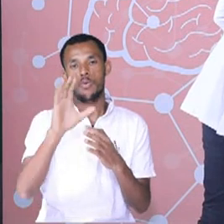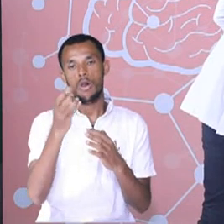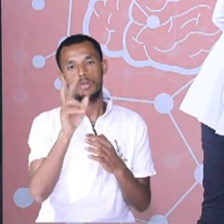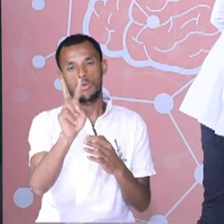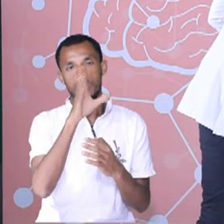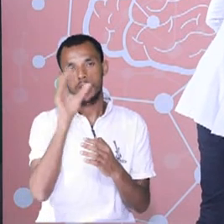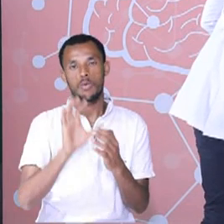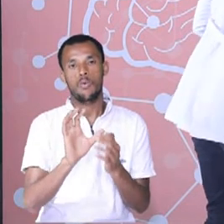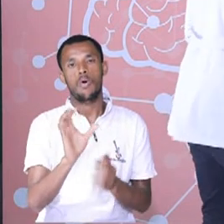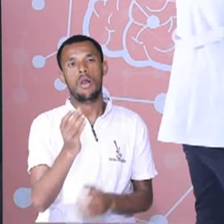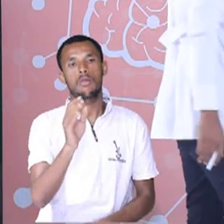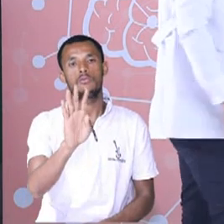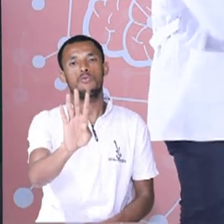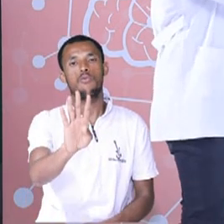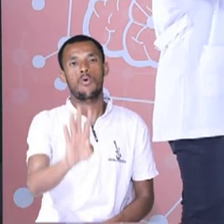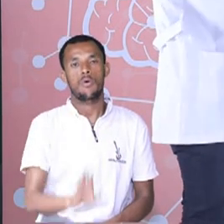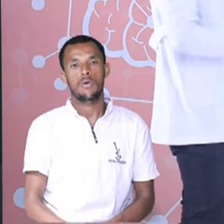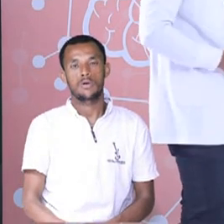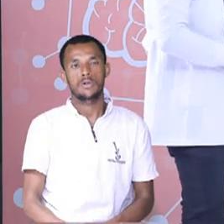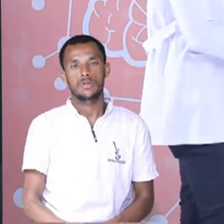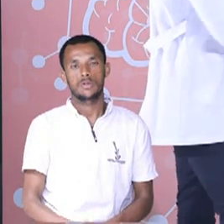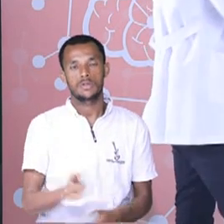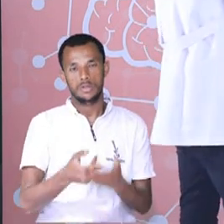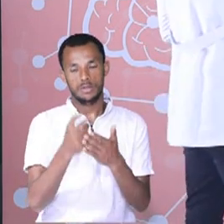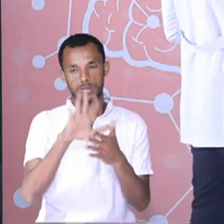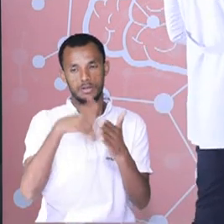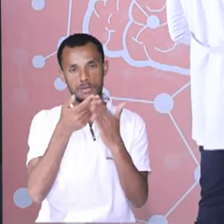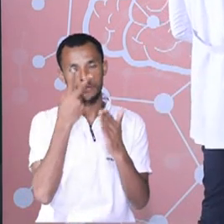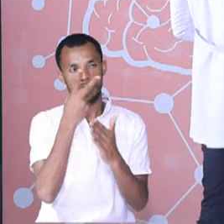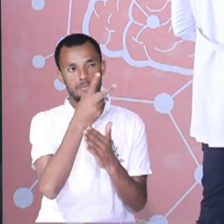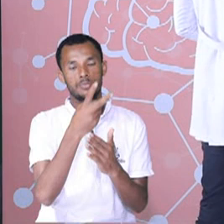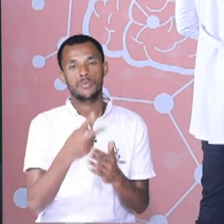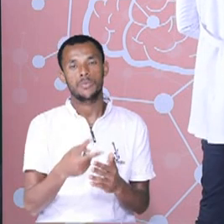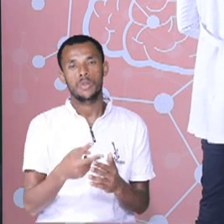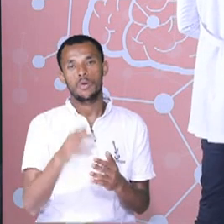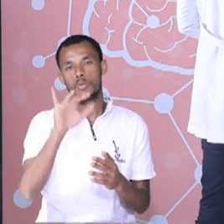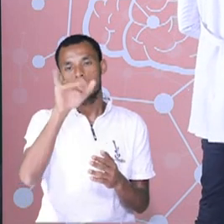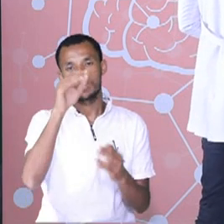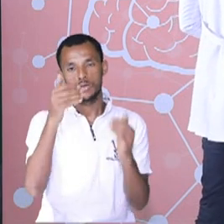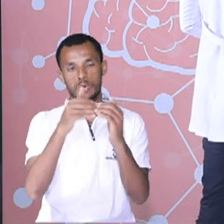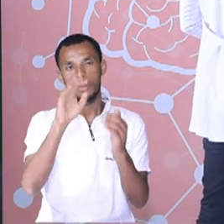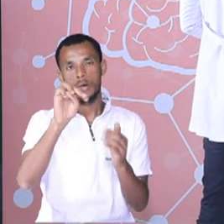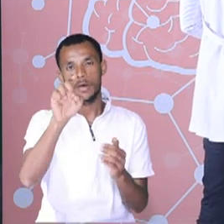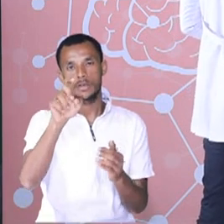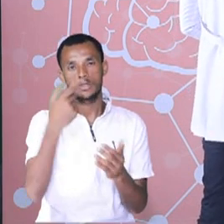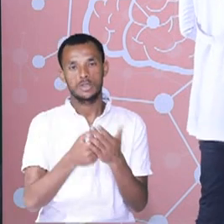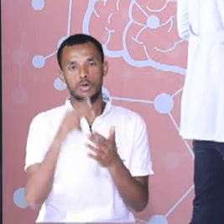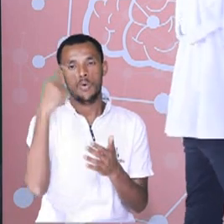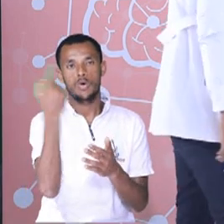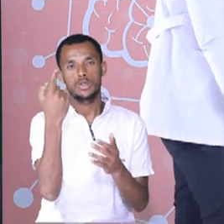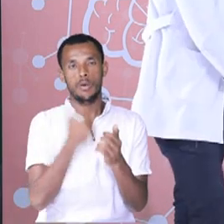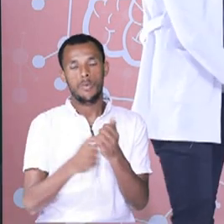and quadrant 4, as you see this graph. And if it is y is equal to mx, it's always